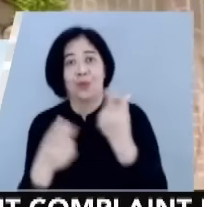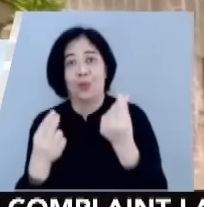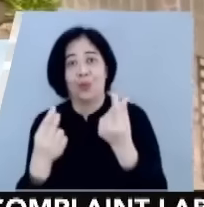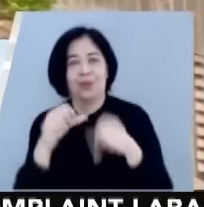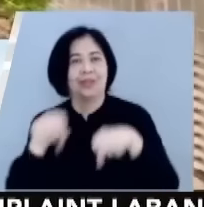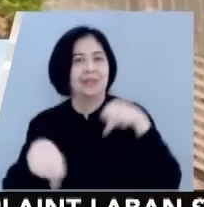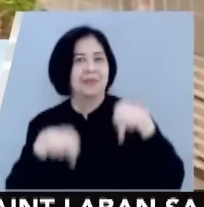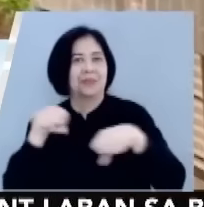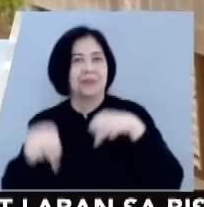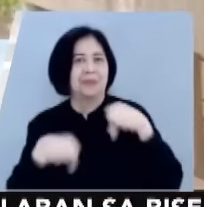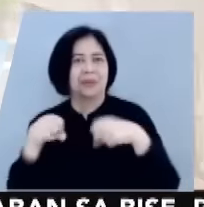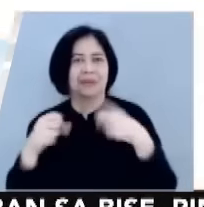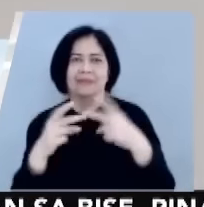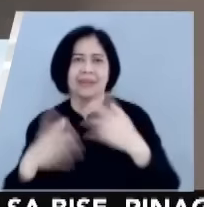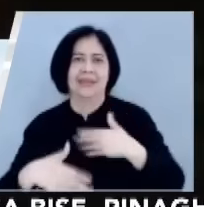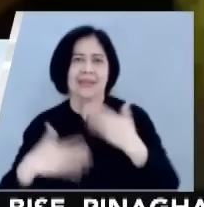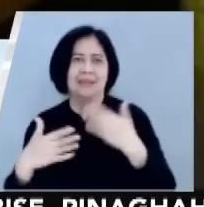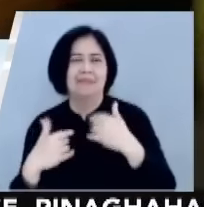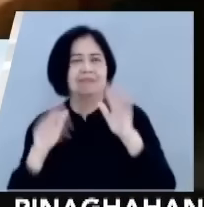here. It feels really awesome.